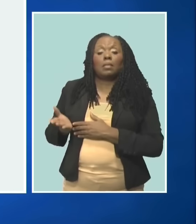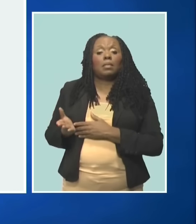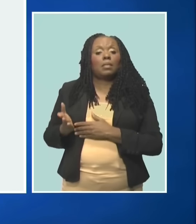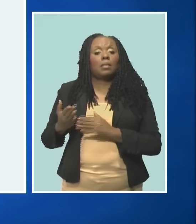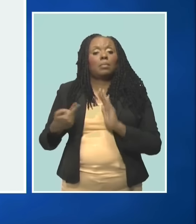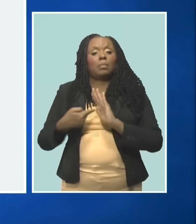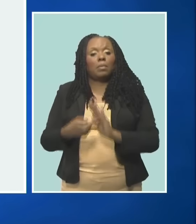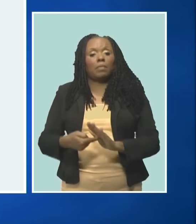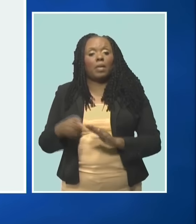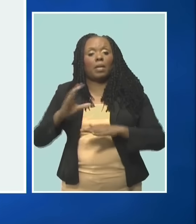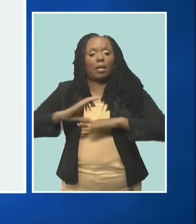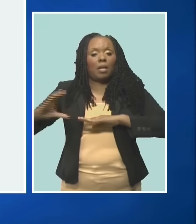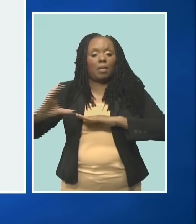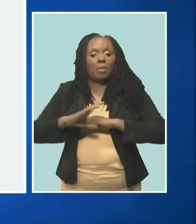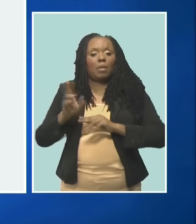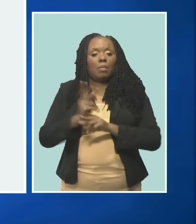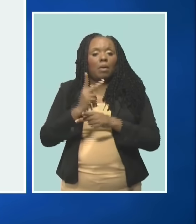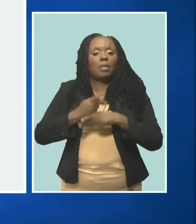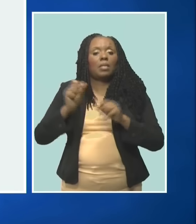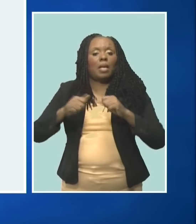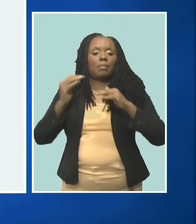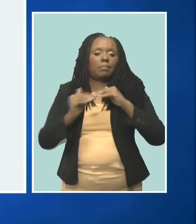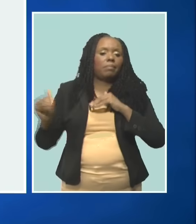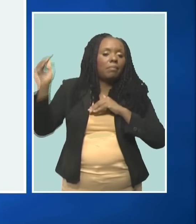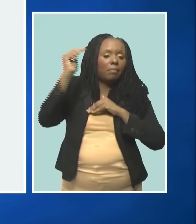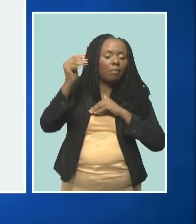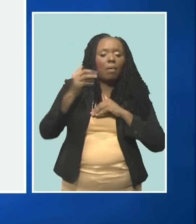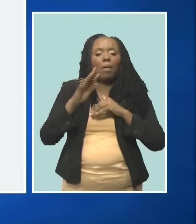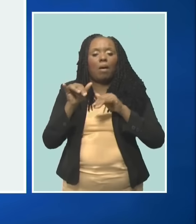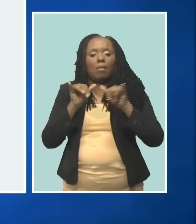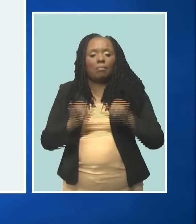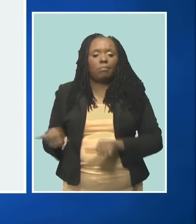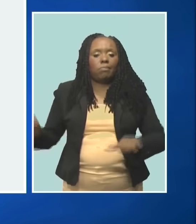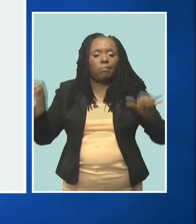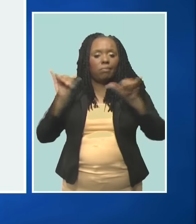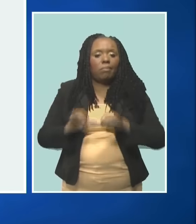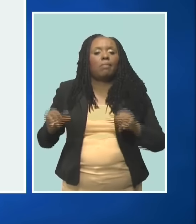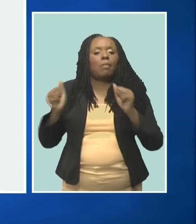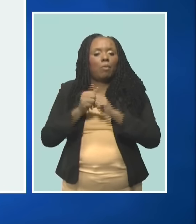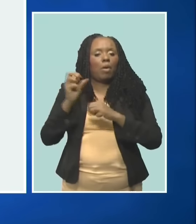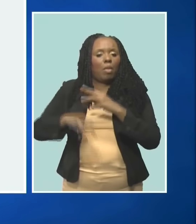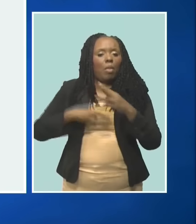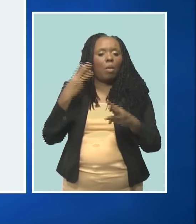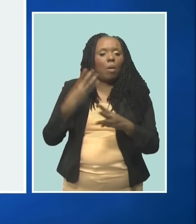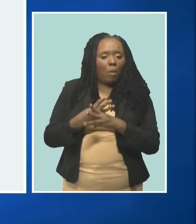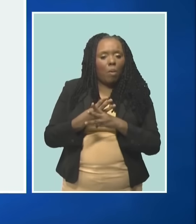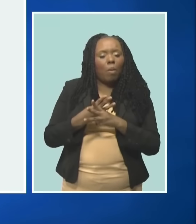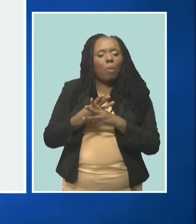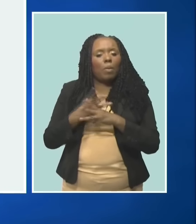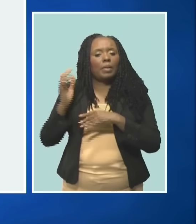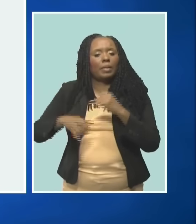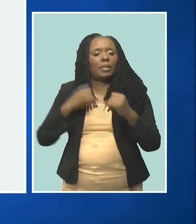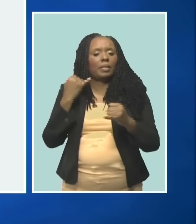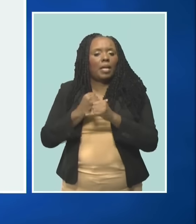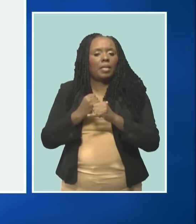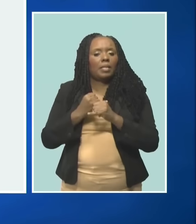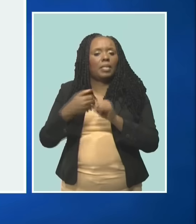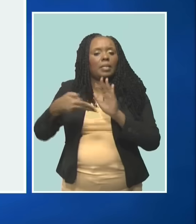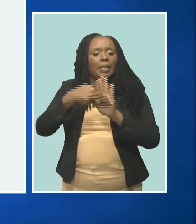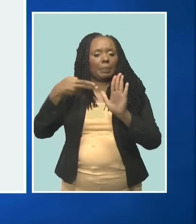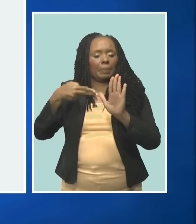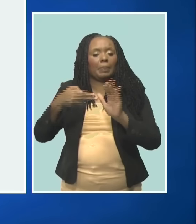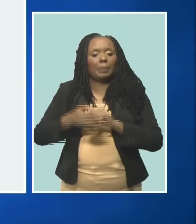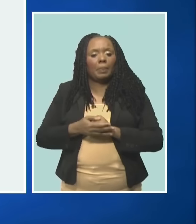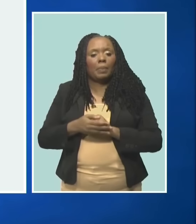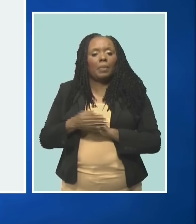manufactured products can surpass or be on par with global competitors and top international brands. Senior Vice President